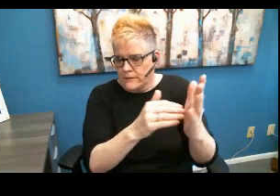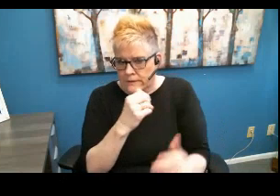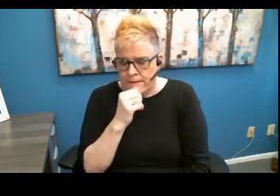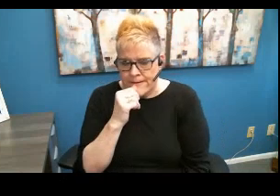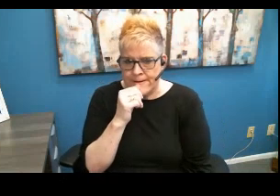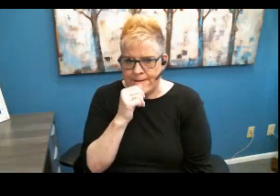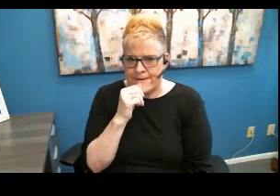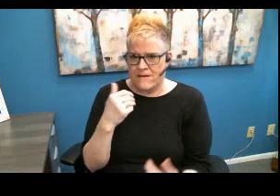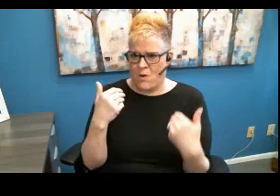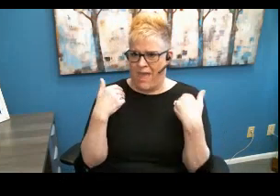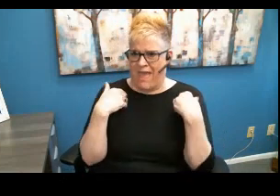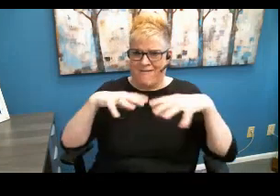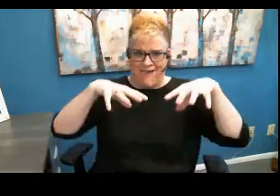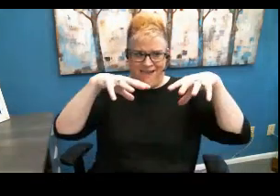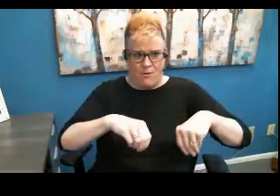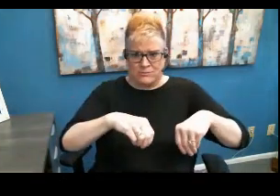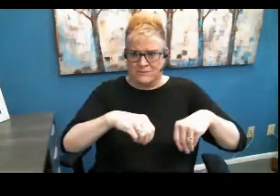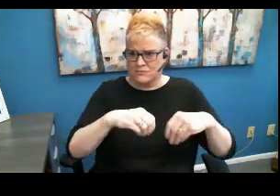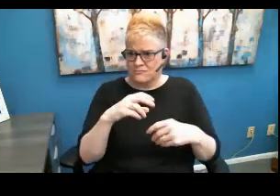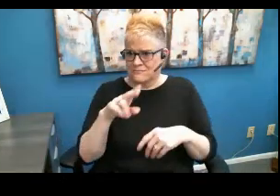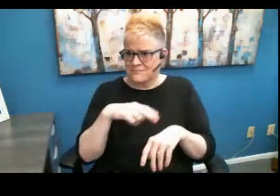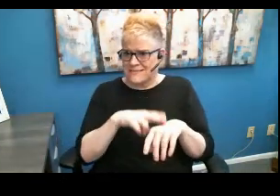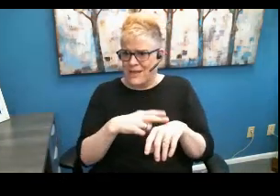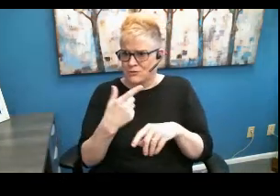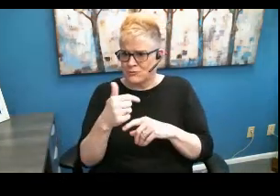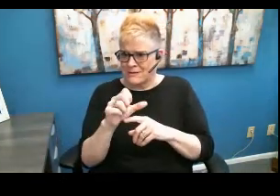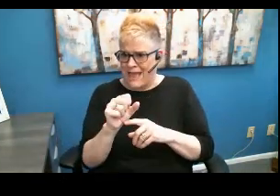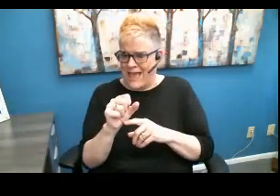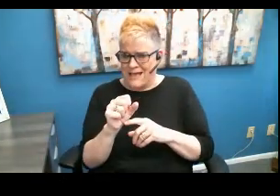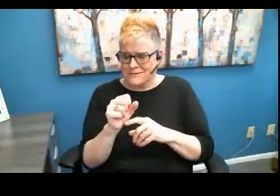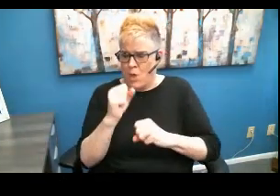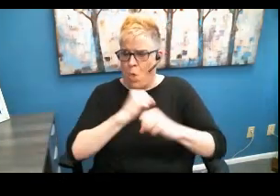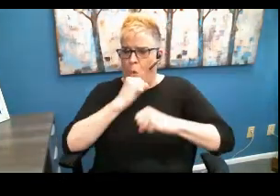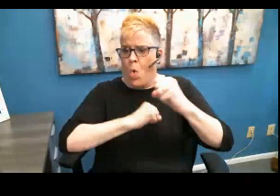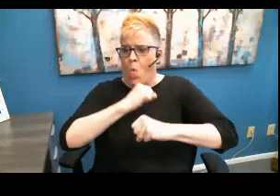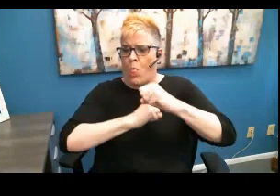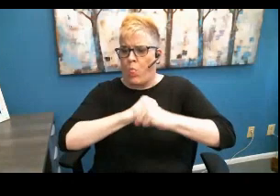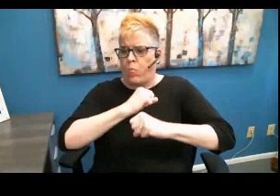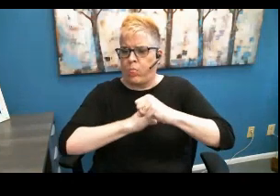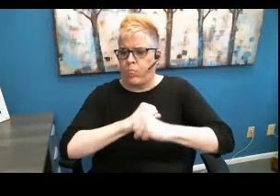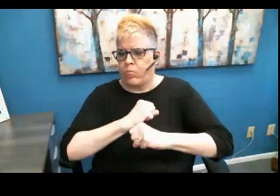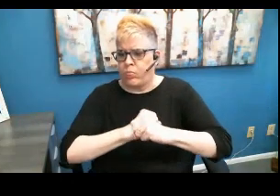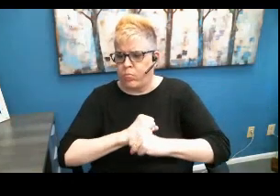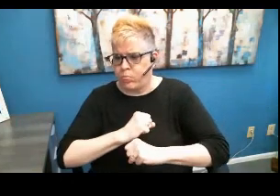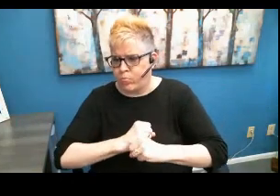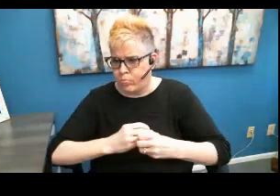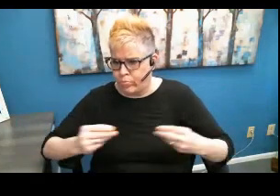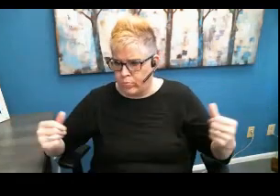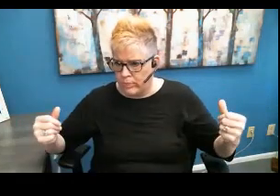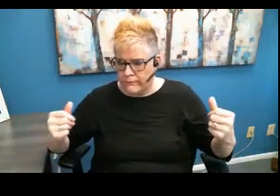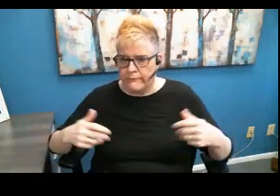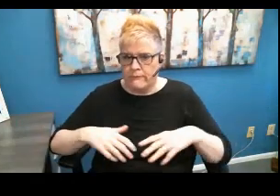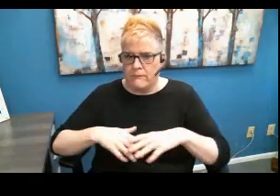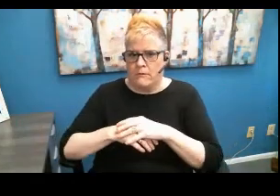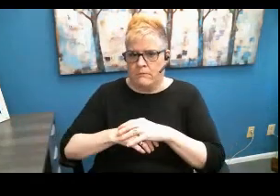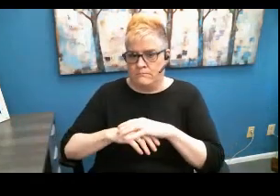having an outage to a natural gas power generating facility is important. Other things to think about,